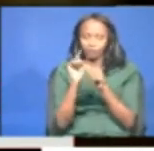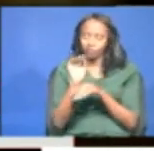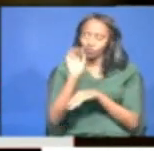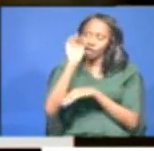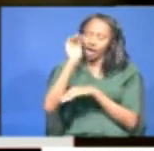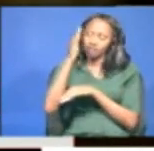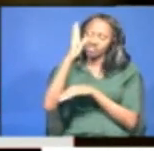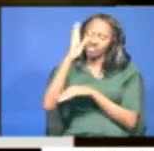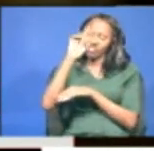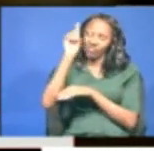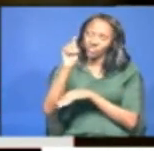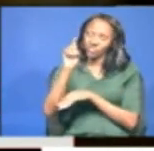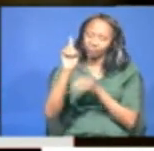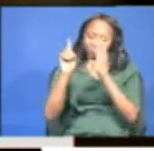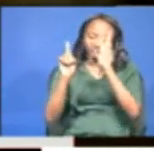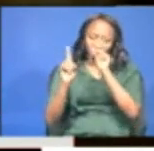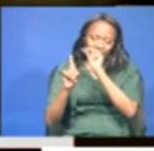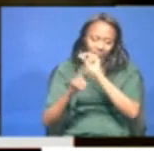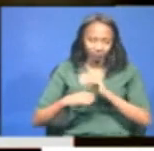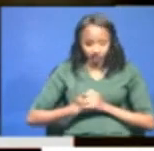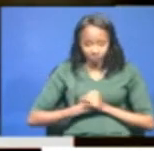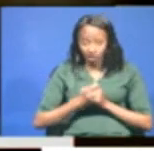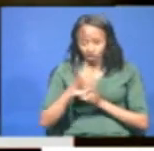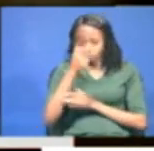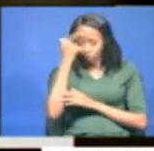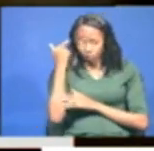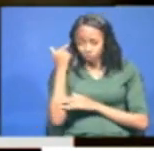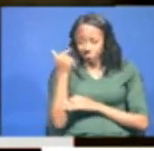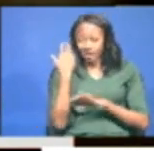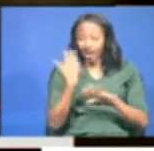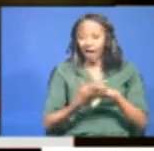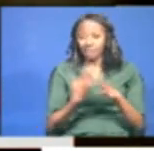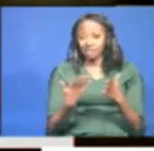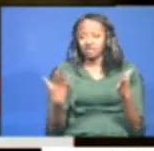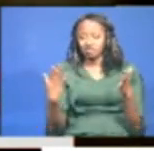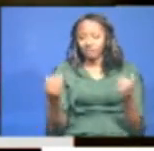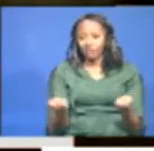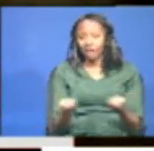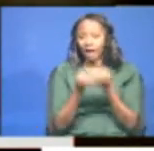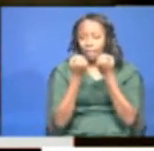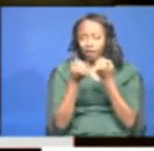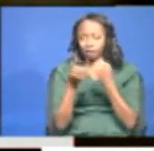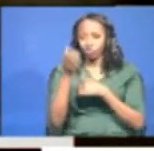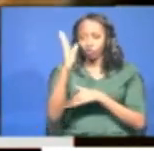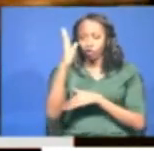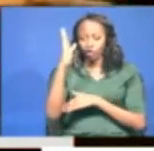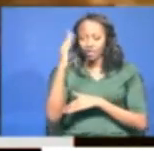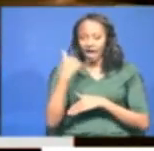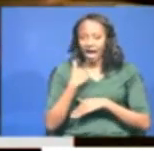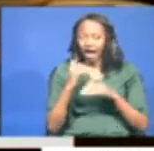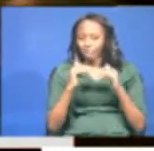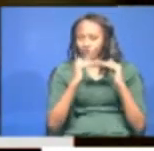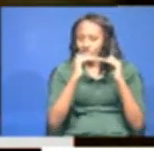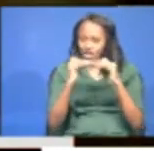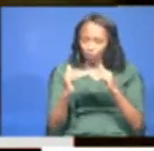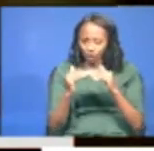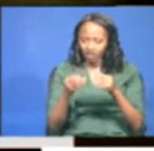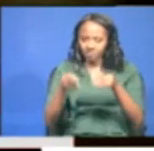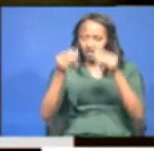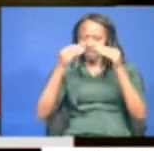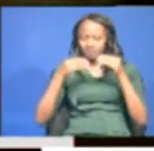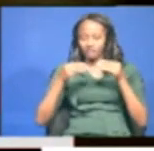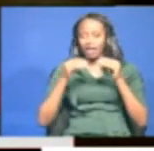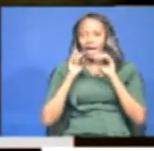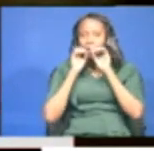questions. Because all the difficult things have happened, God has equally given us so many other blessings.